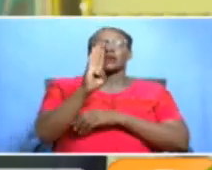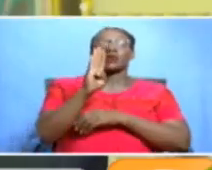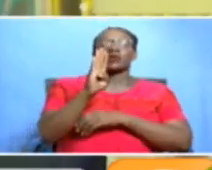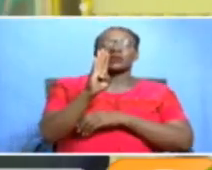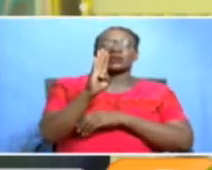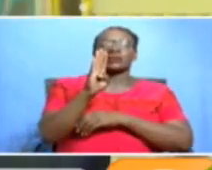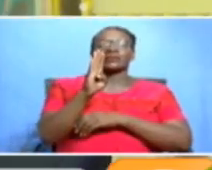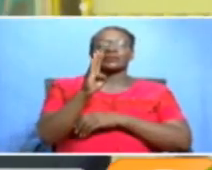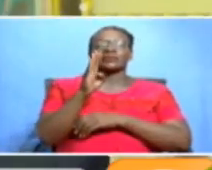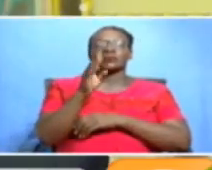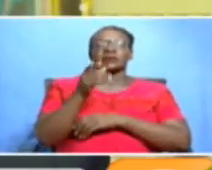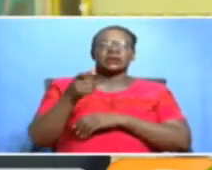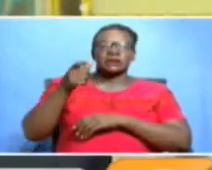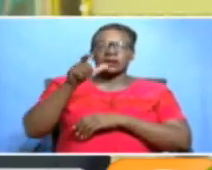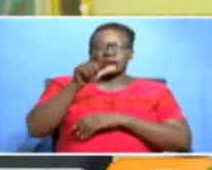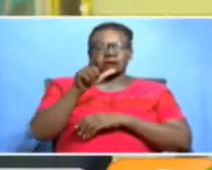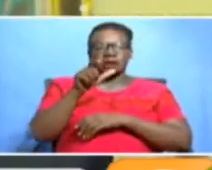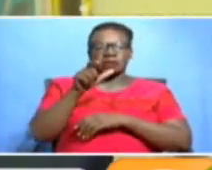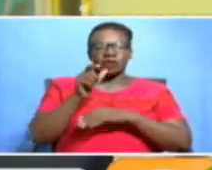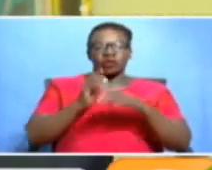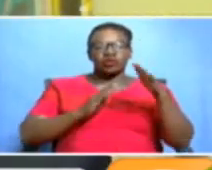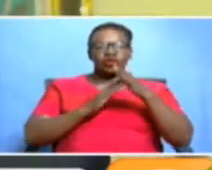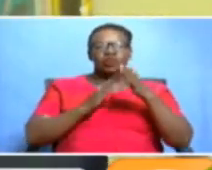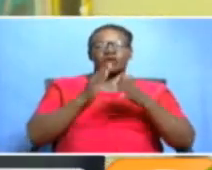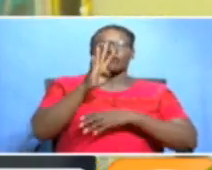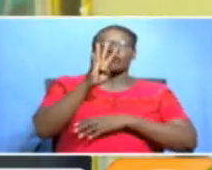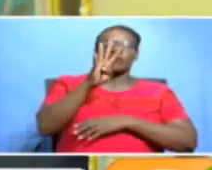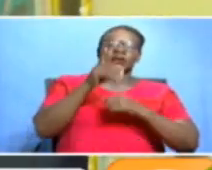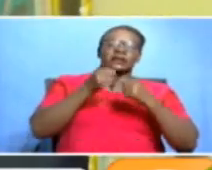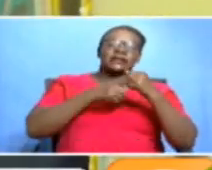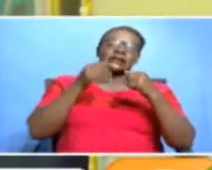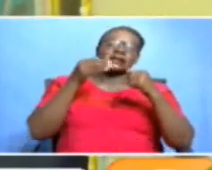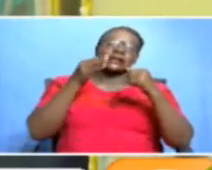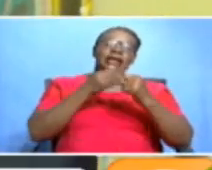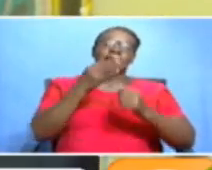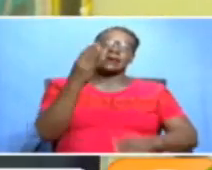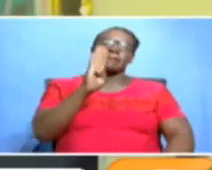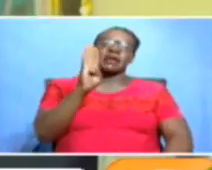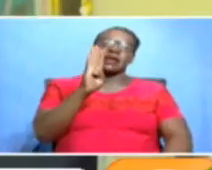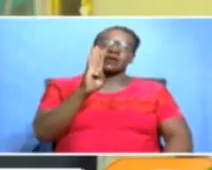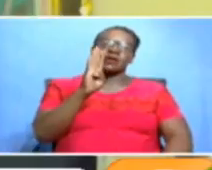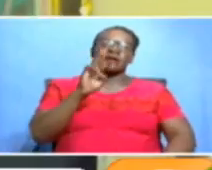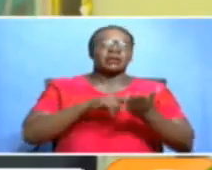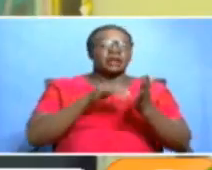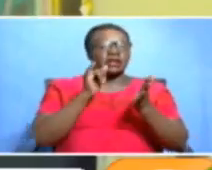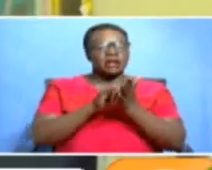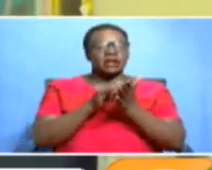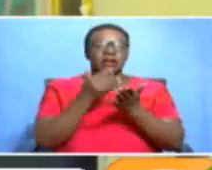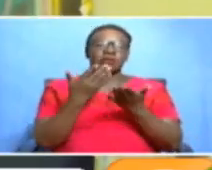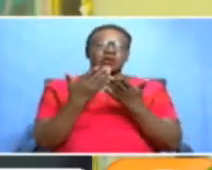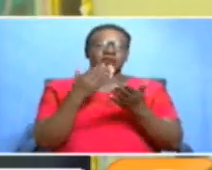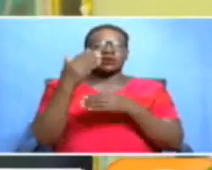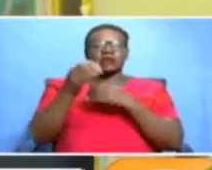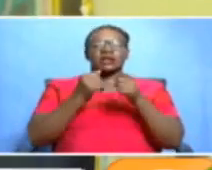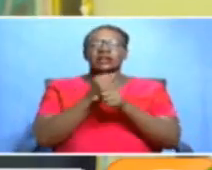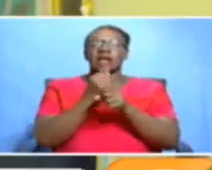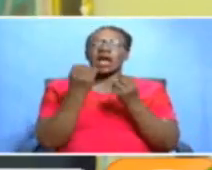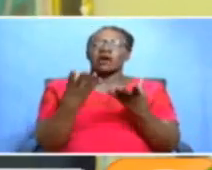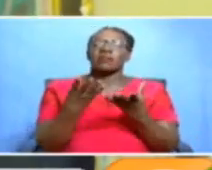on top of 468 billion. So the vote that should have gone to education next year is about